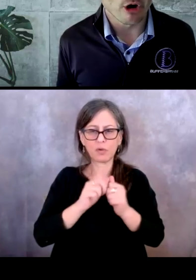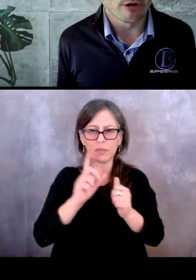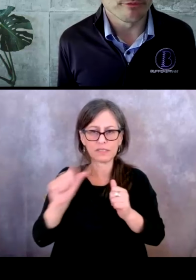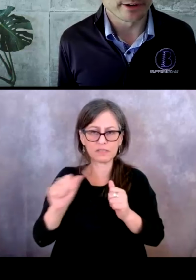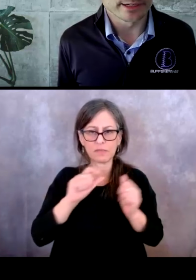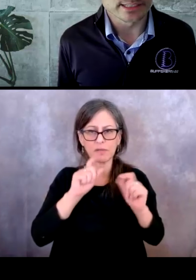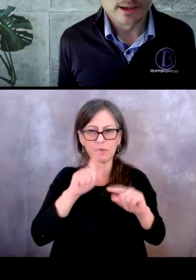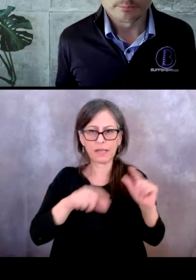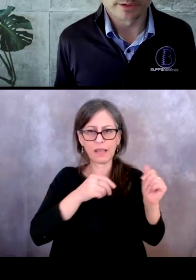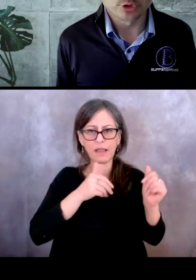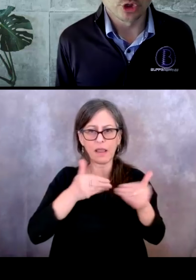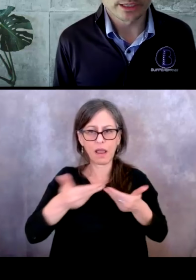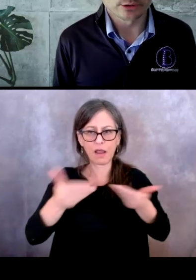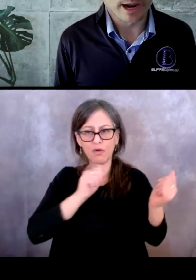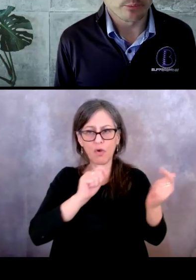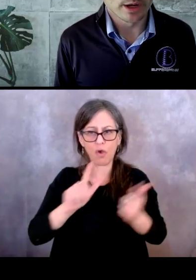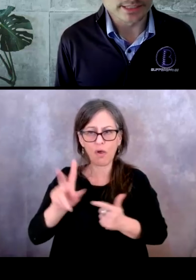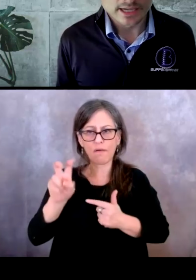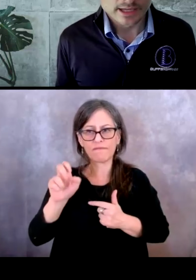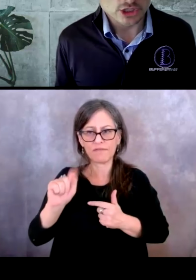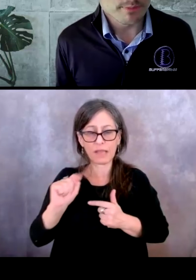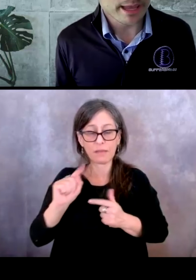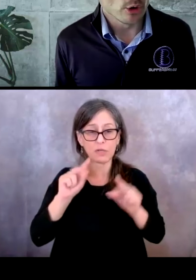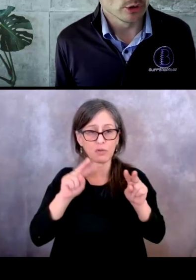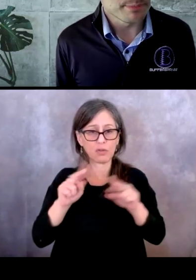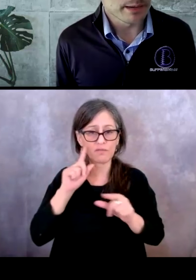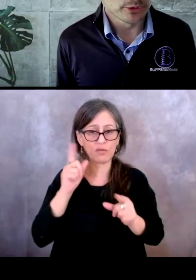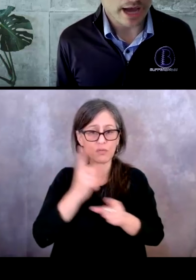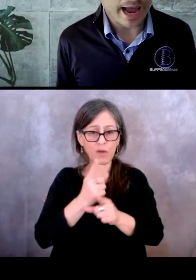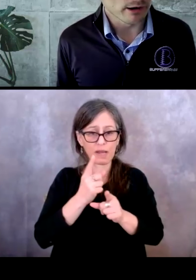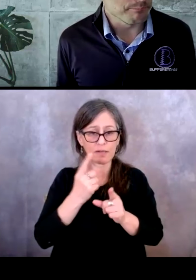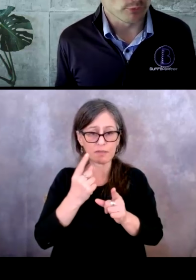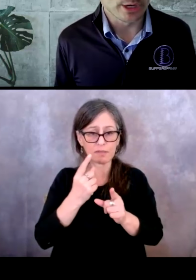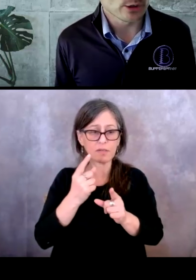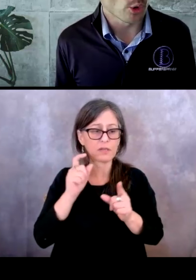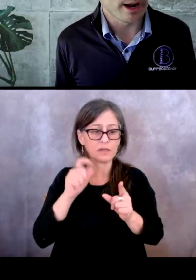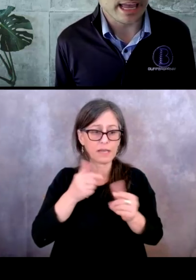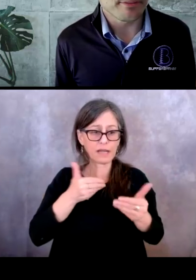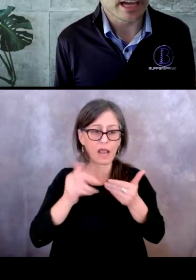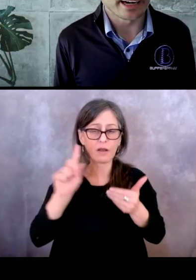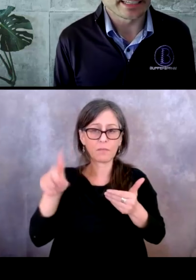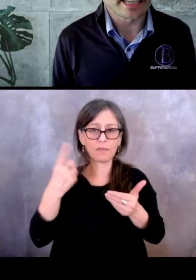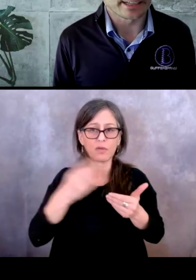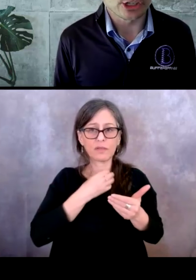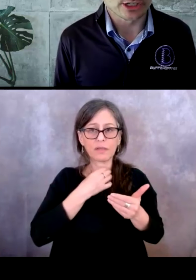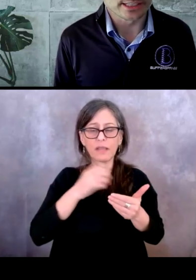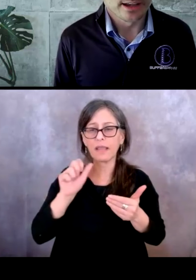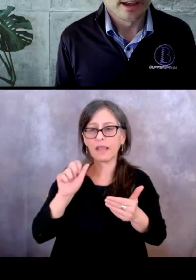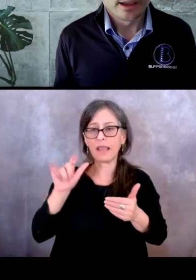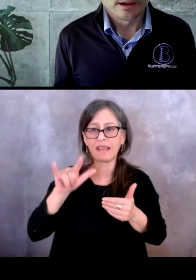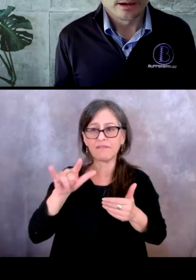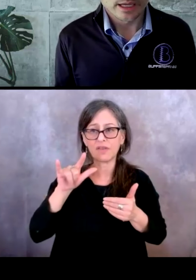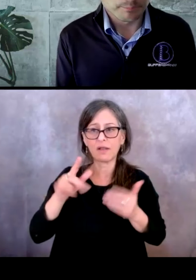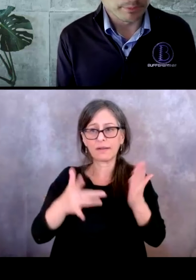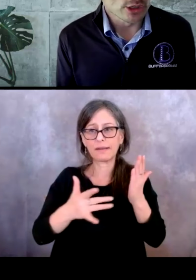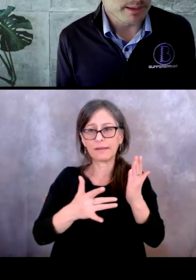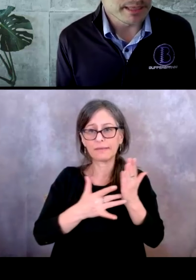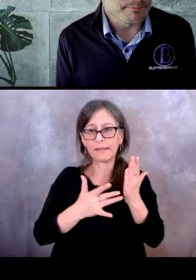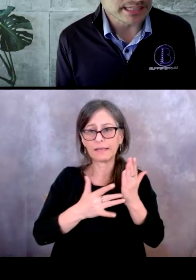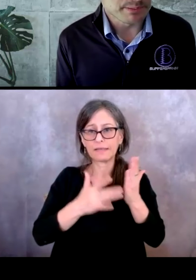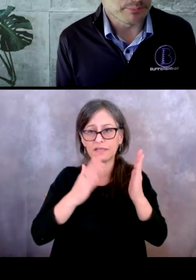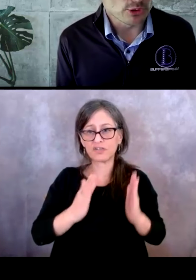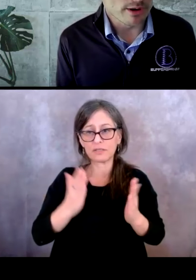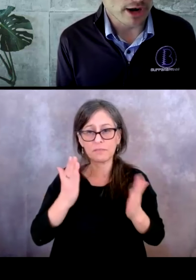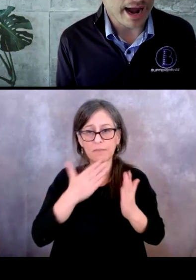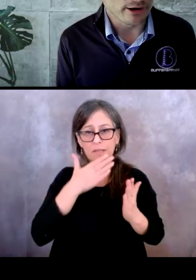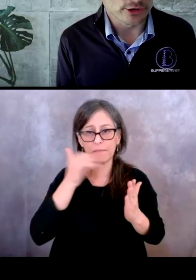can't hire all veterans. But if you look at the right ones, you may only be able to hire Marine Corps avionics technicians. But those may be